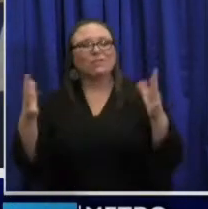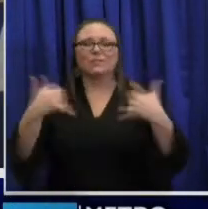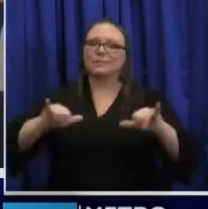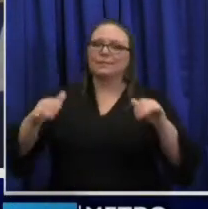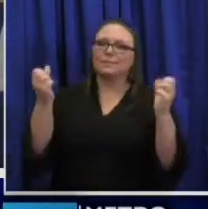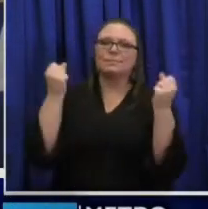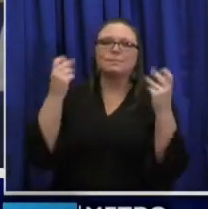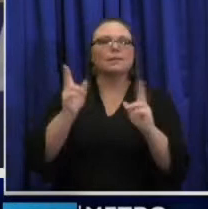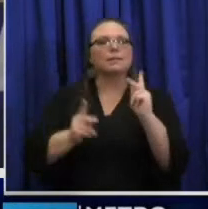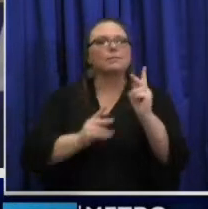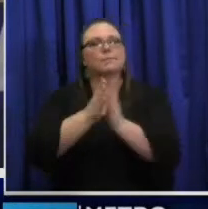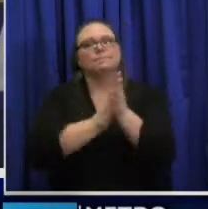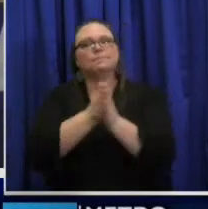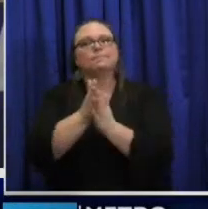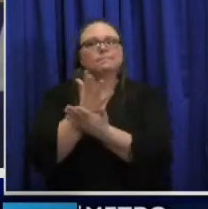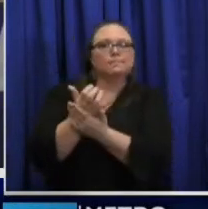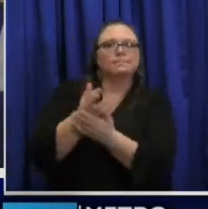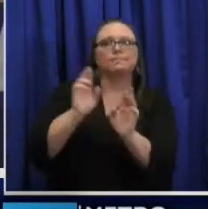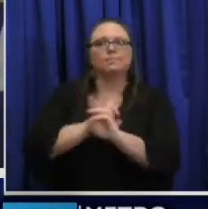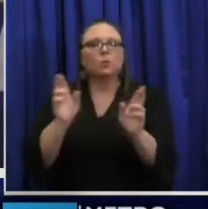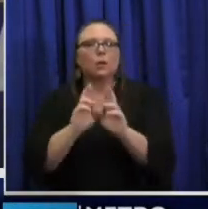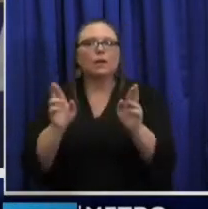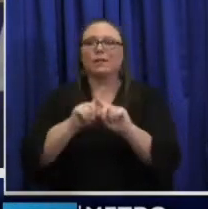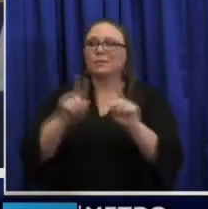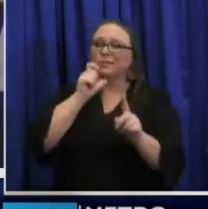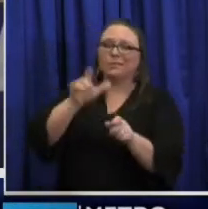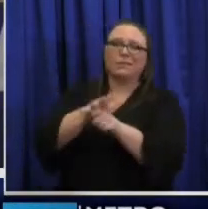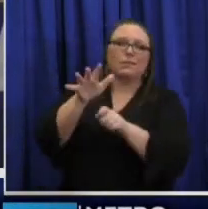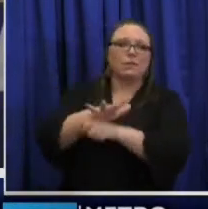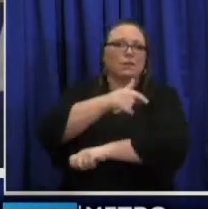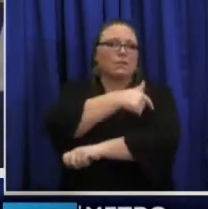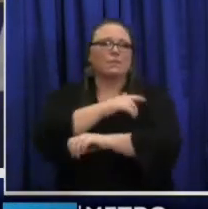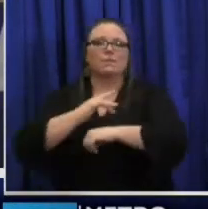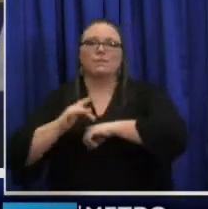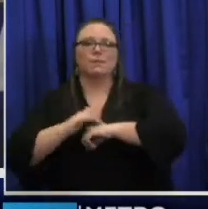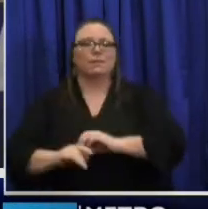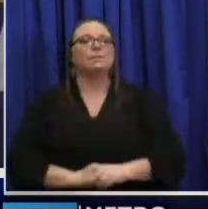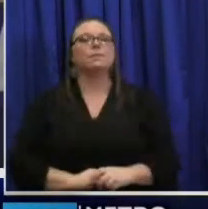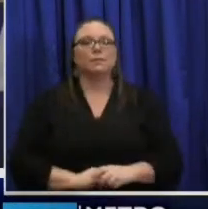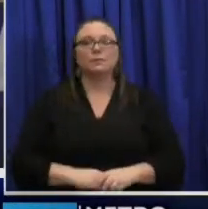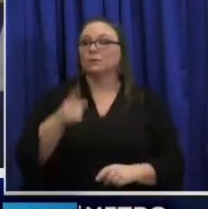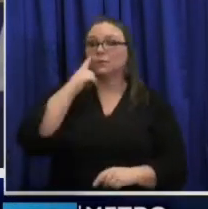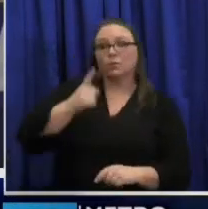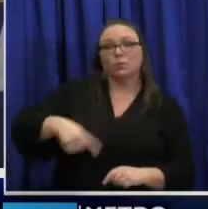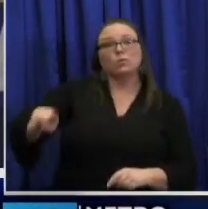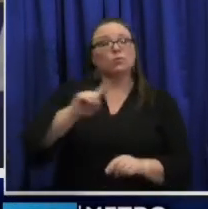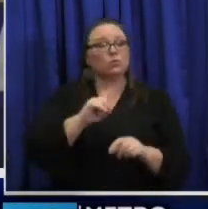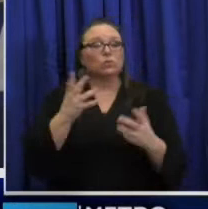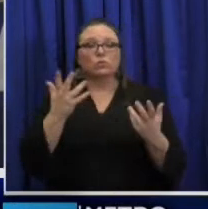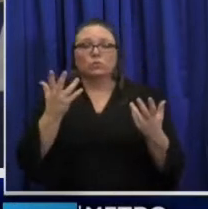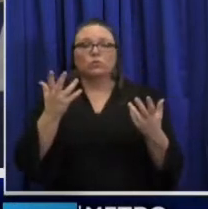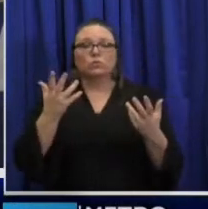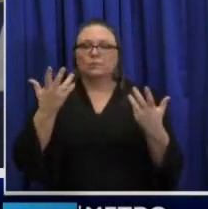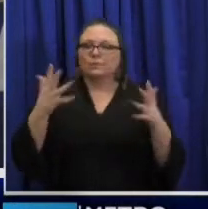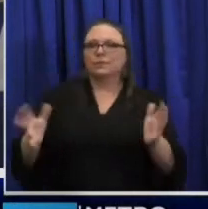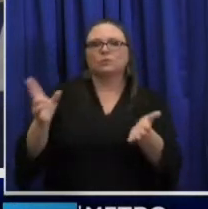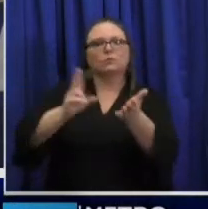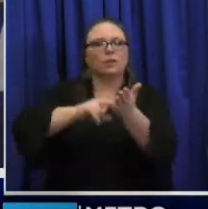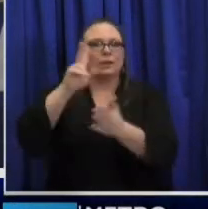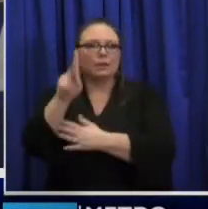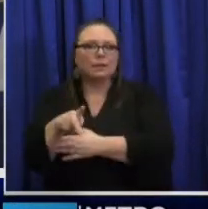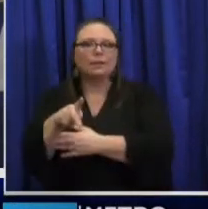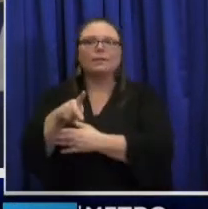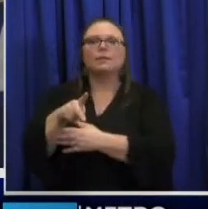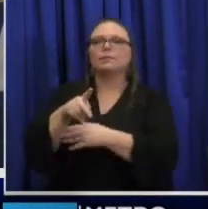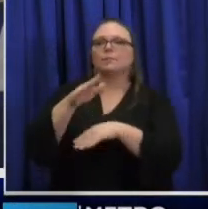are eager to get the vaccine than we have doses available. For those of you that have signed up